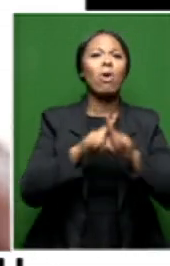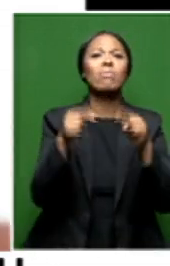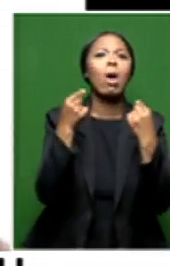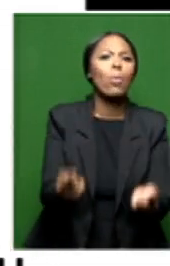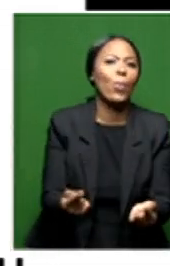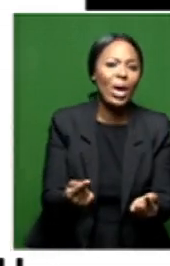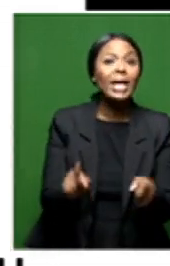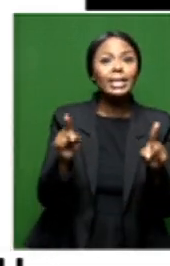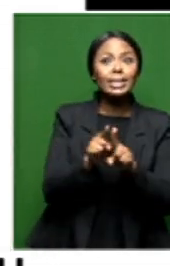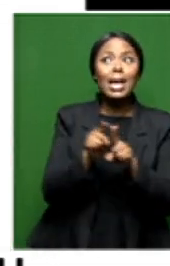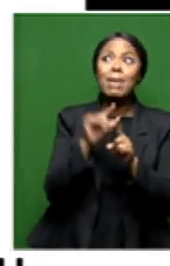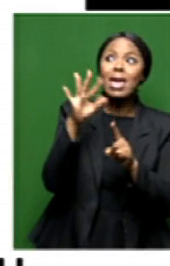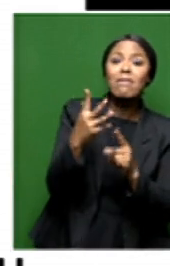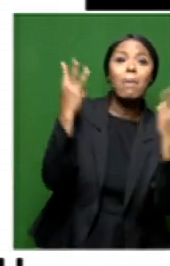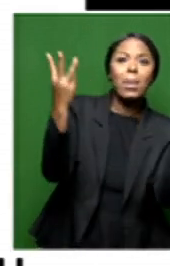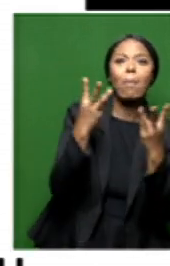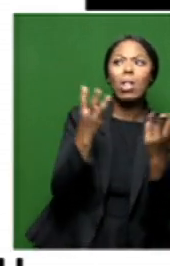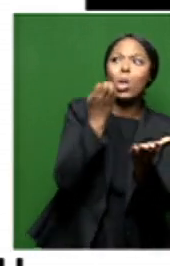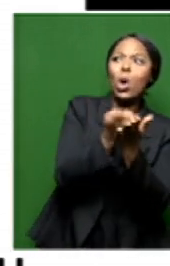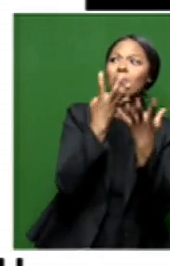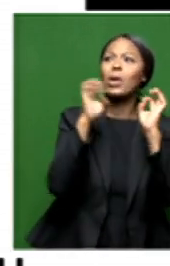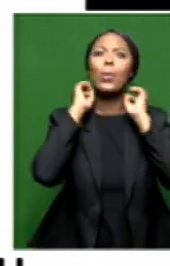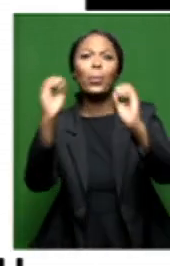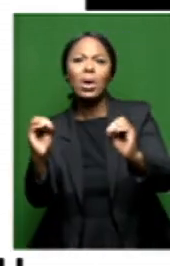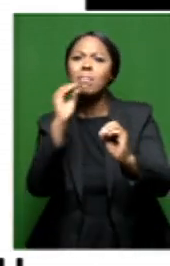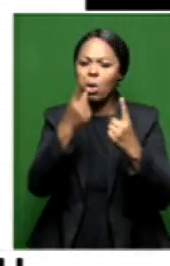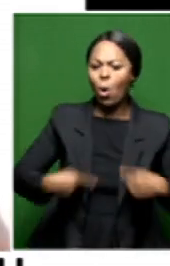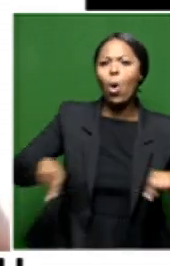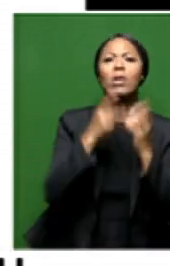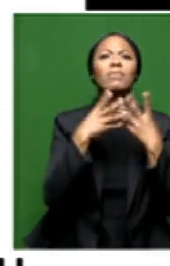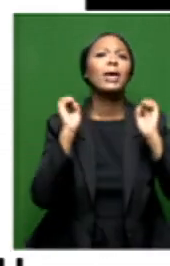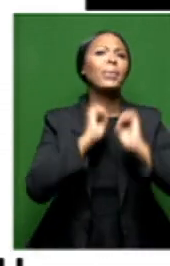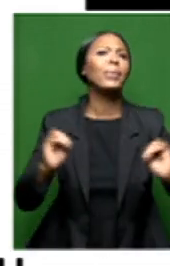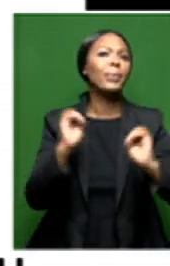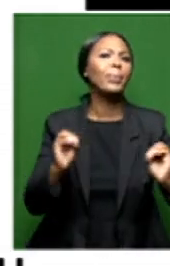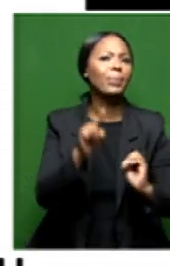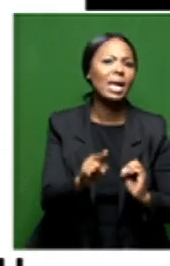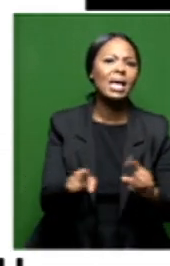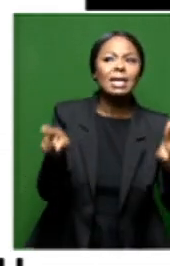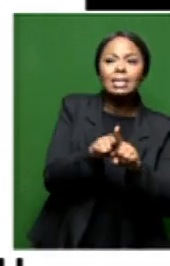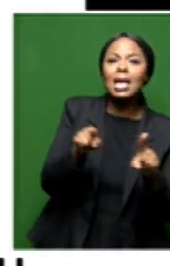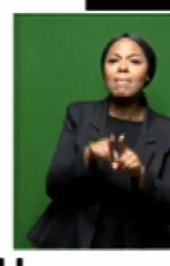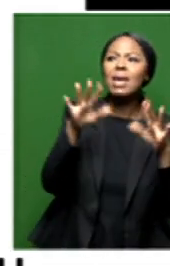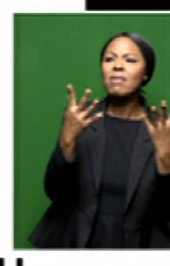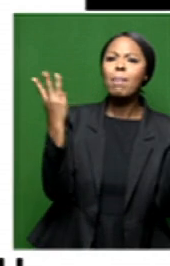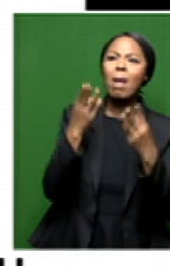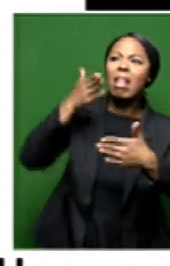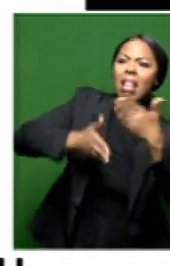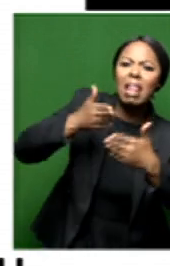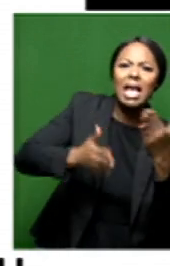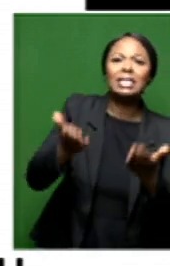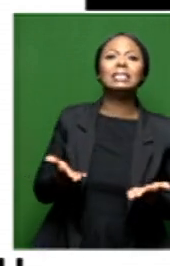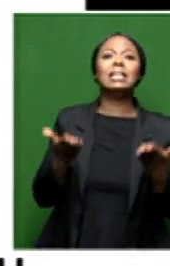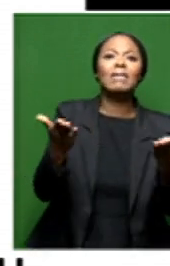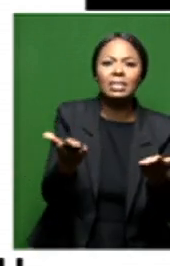long as people do not have economic freedom, we will not be free. As long as people do not have access to basic